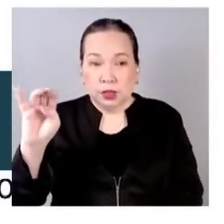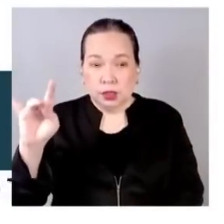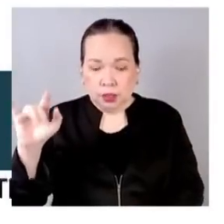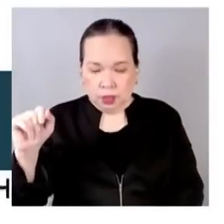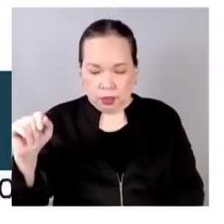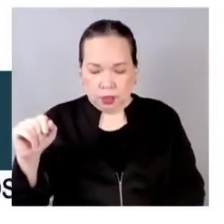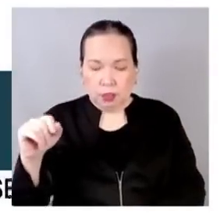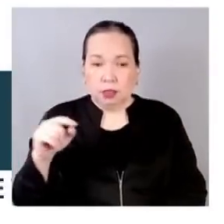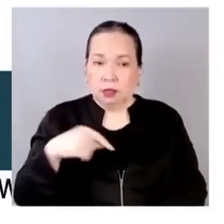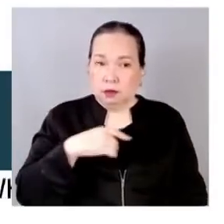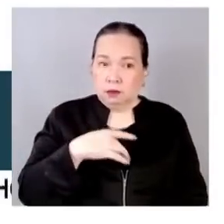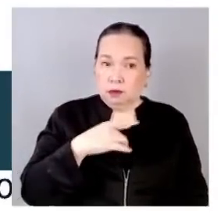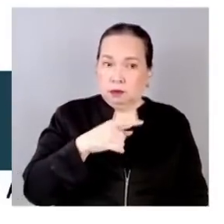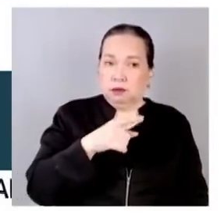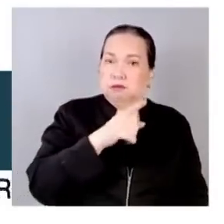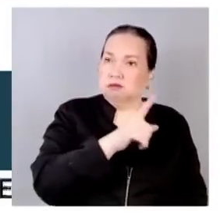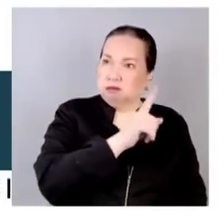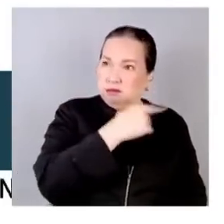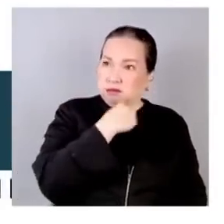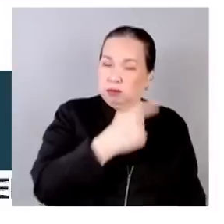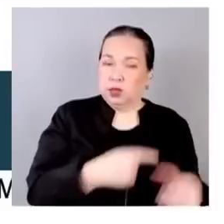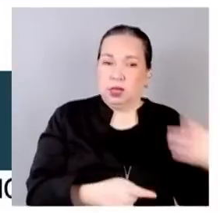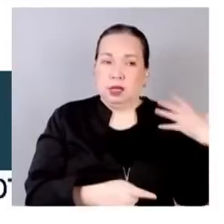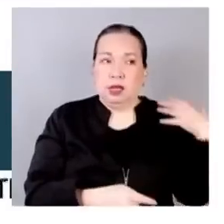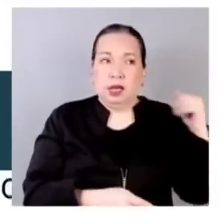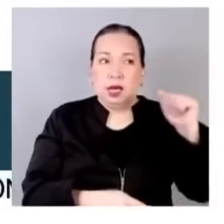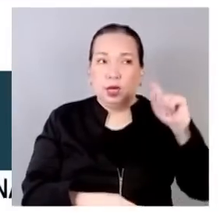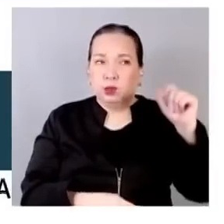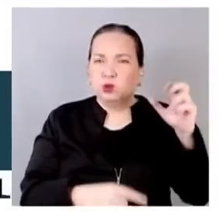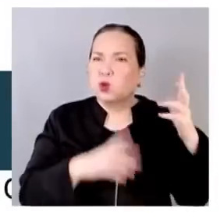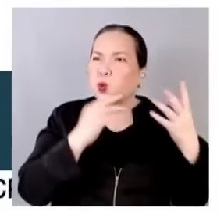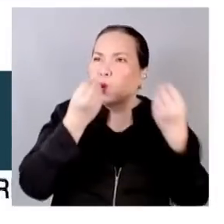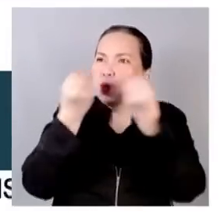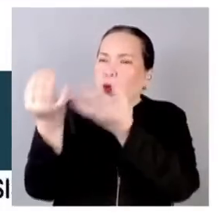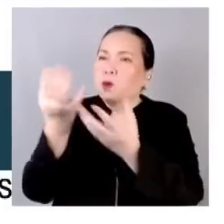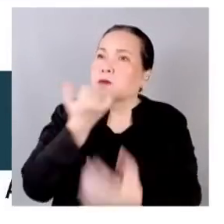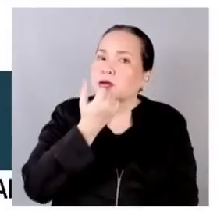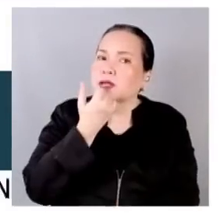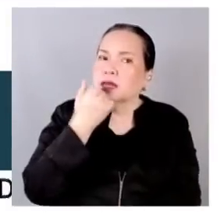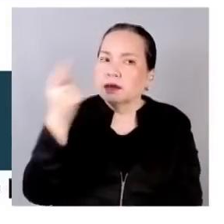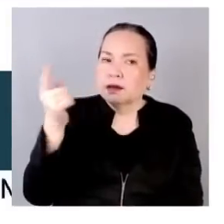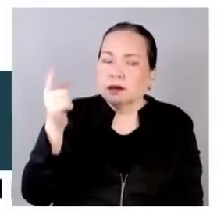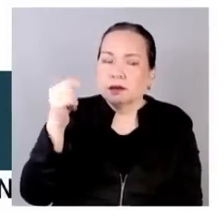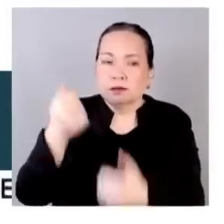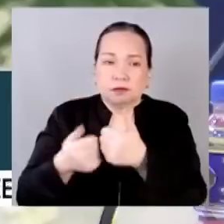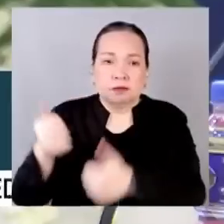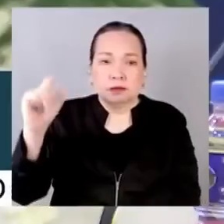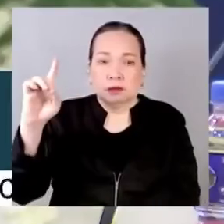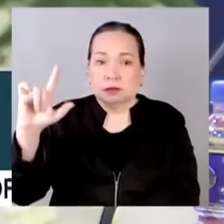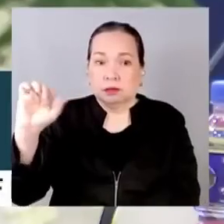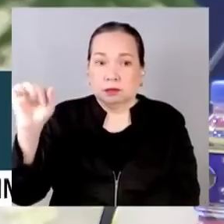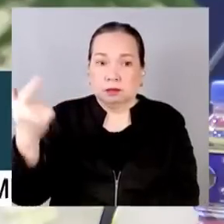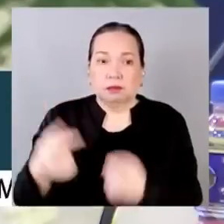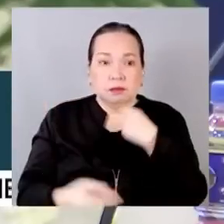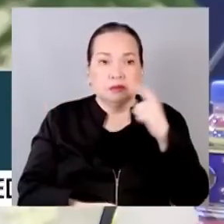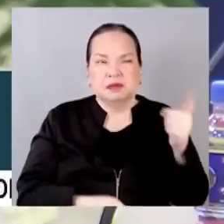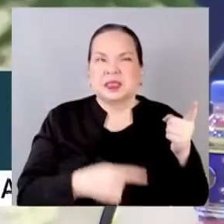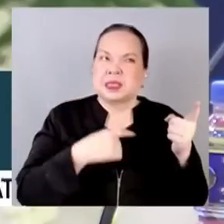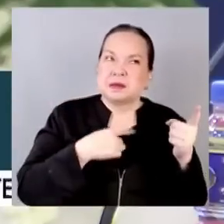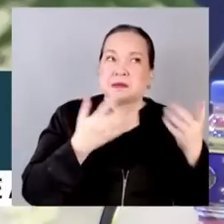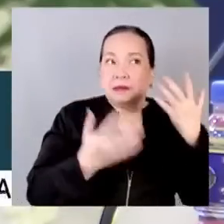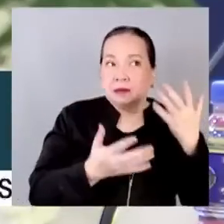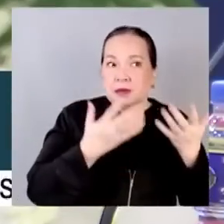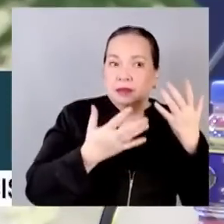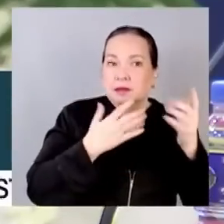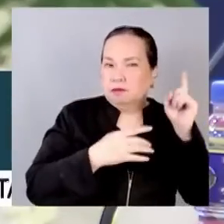deliberately misinformed. By whom, Rafi? Yes. General Azurin made insinuations that